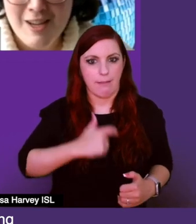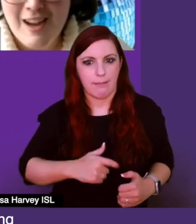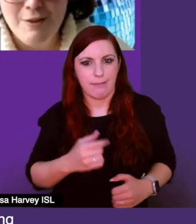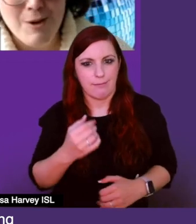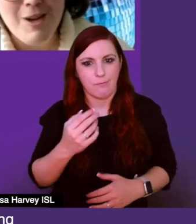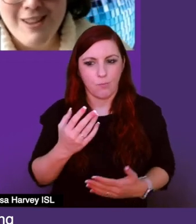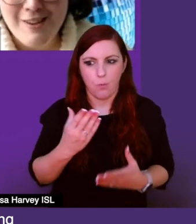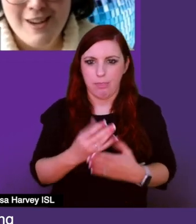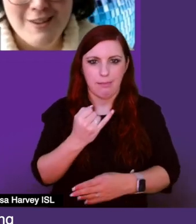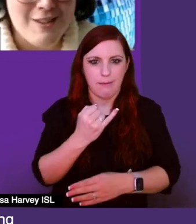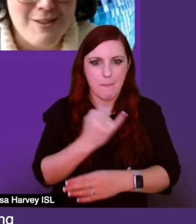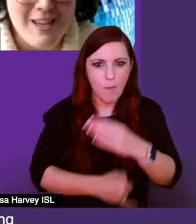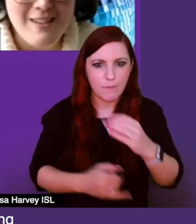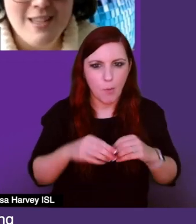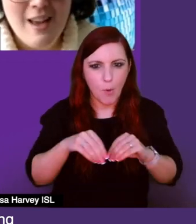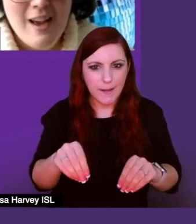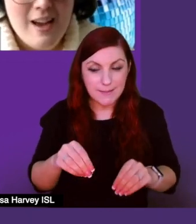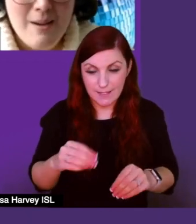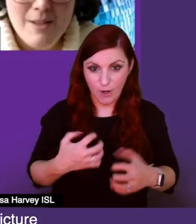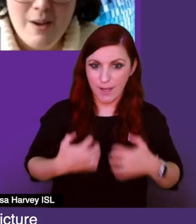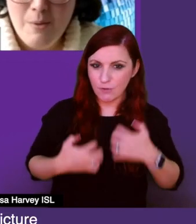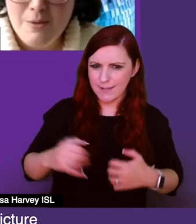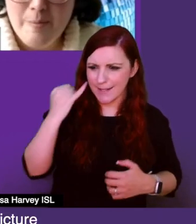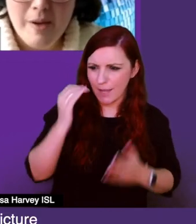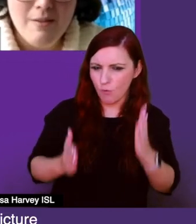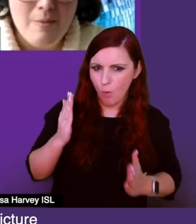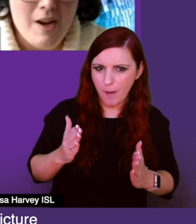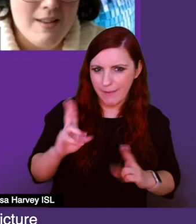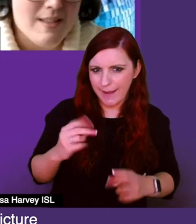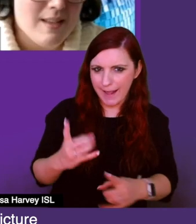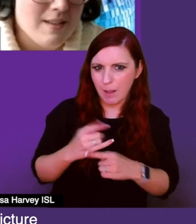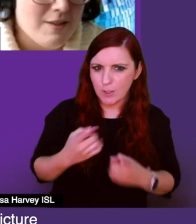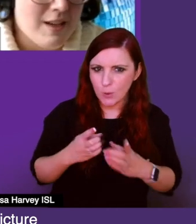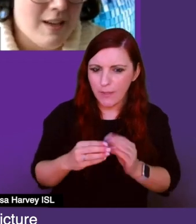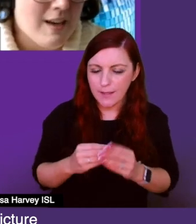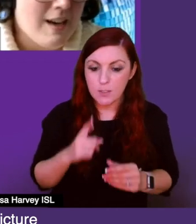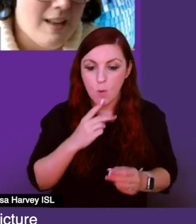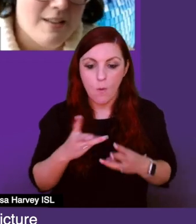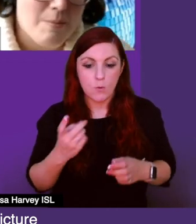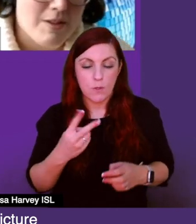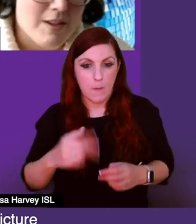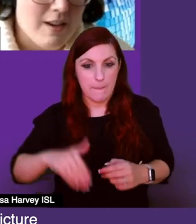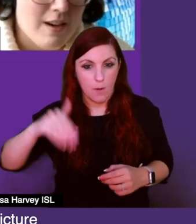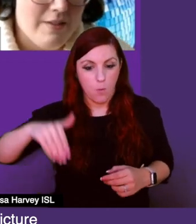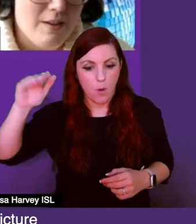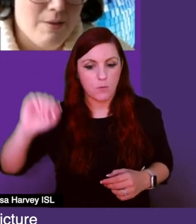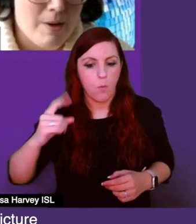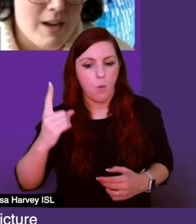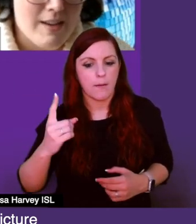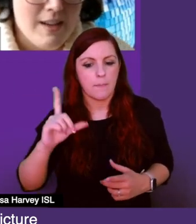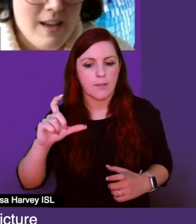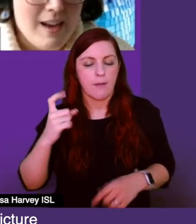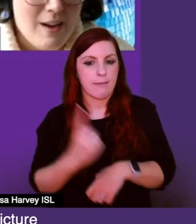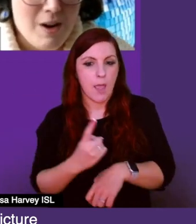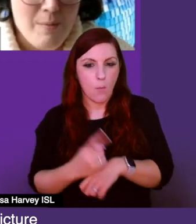interesting to me to have a robot that could actually do things. And so I worked with bigger robots, including there's a picture here of a